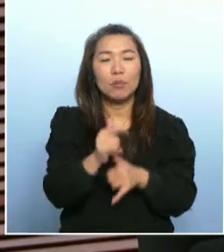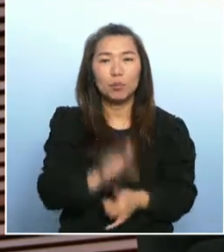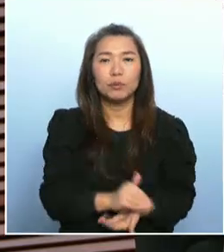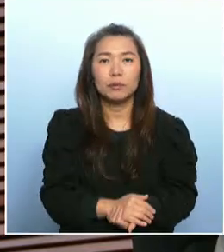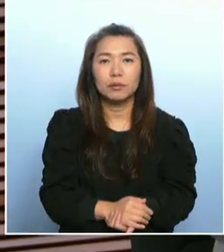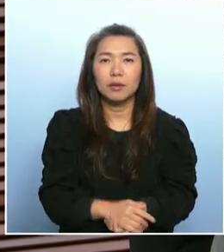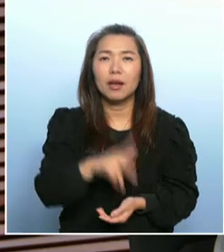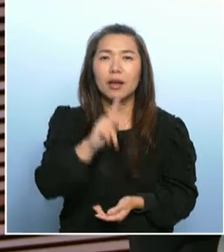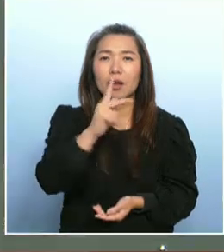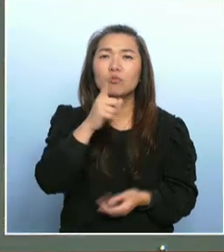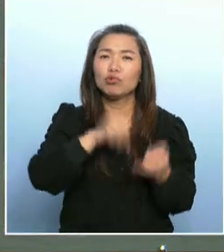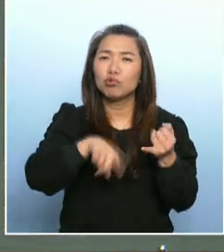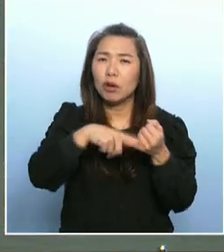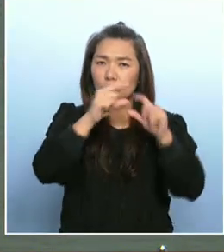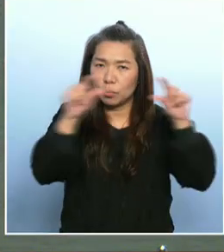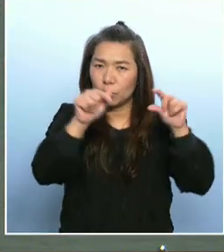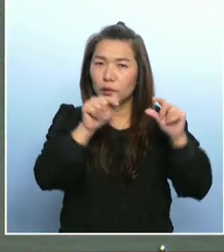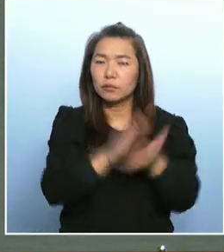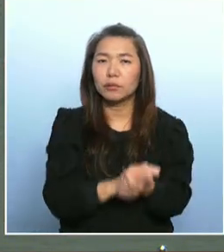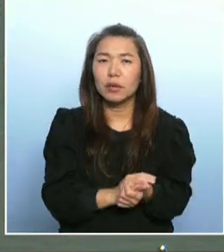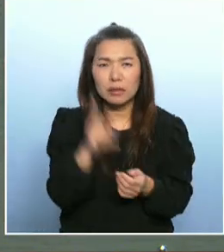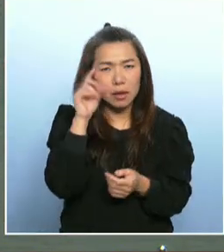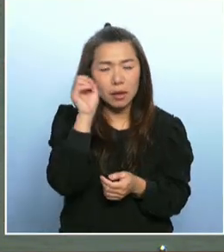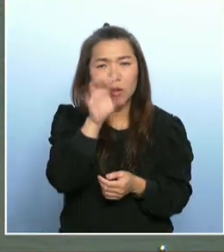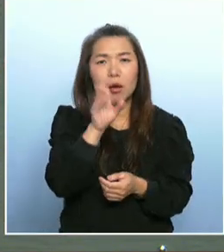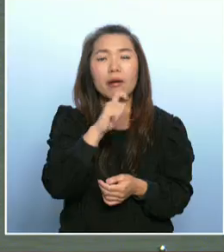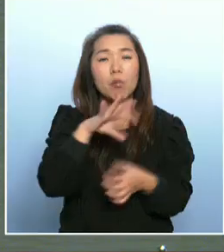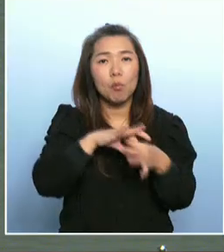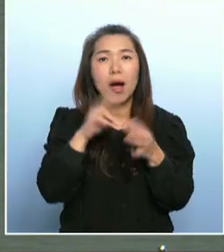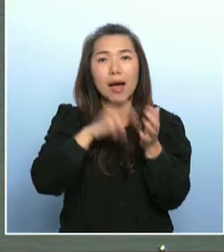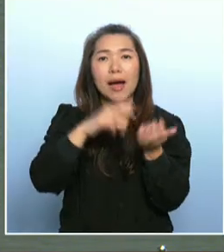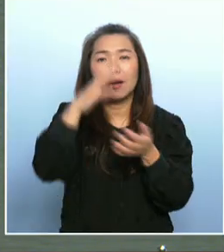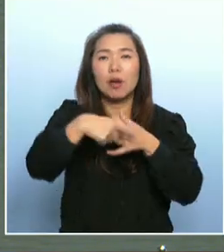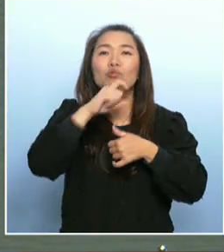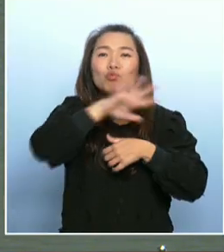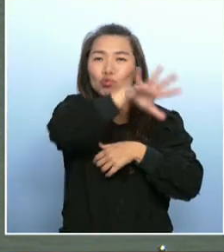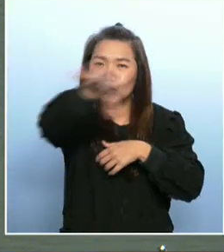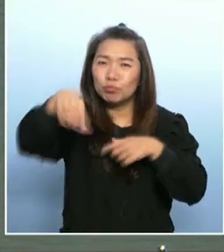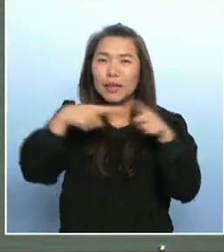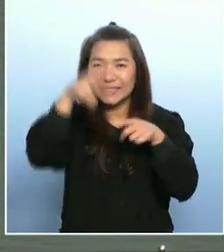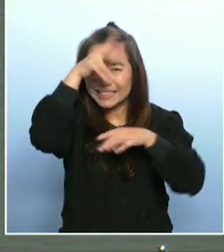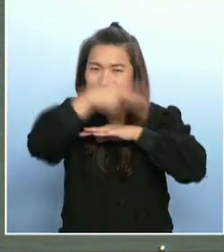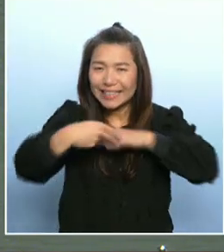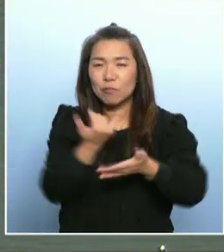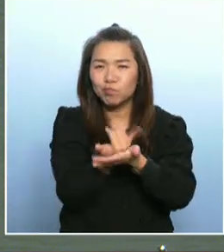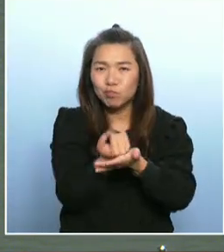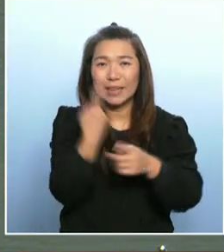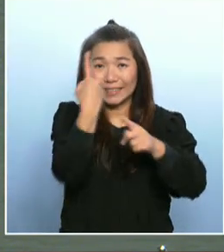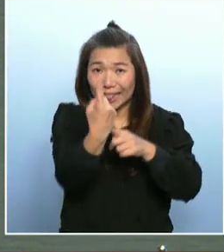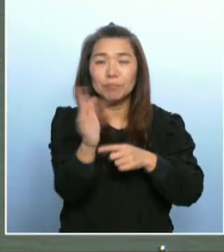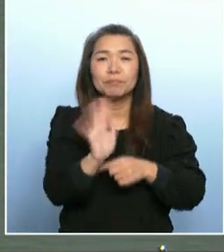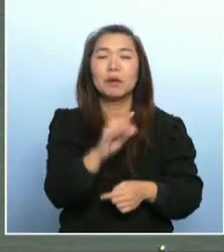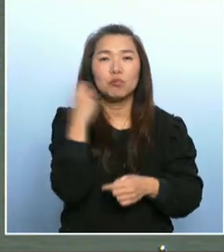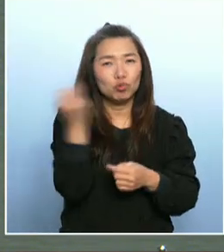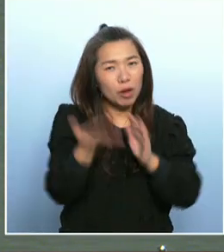perhaps the members can browse our website. My last word, Madam Chair. The case I talked about